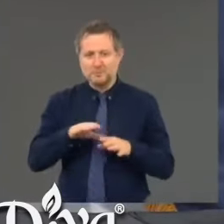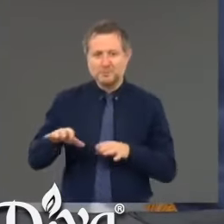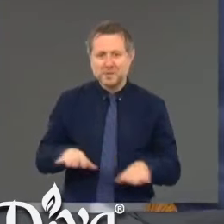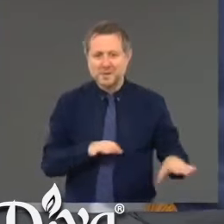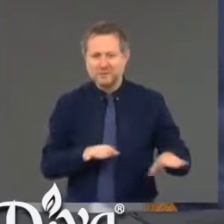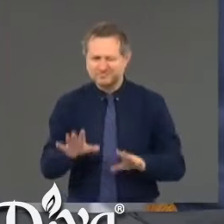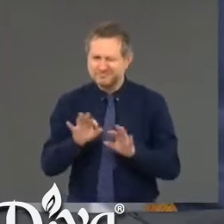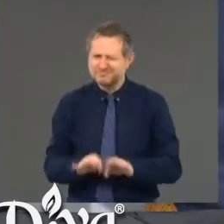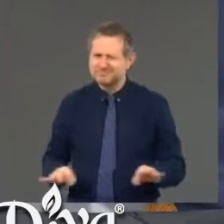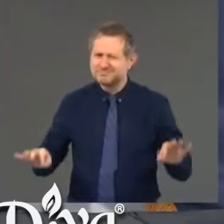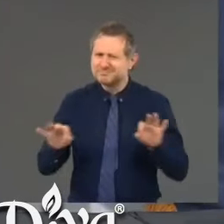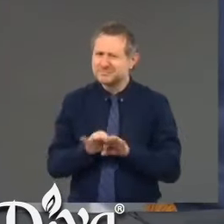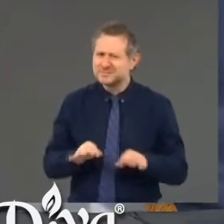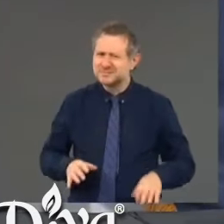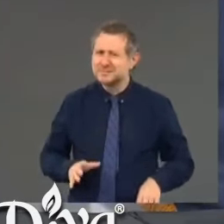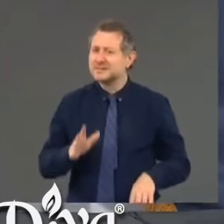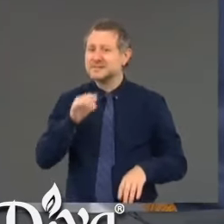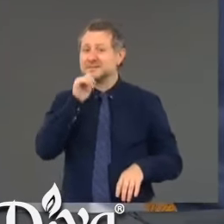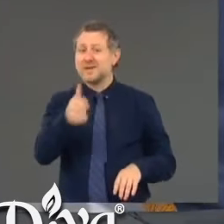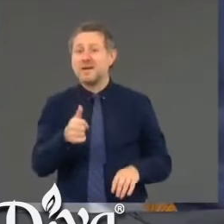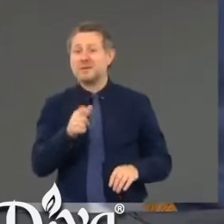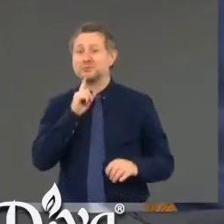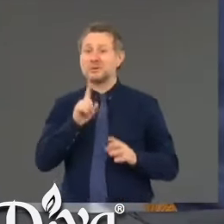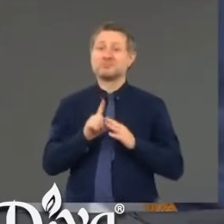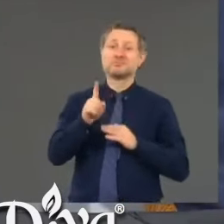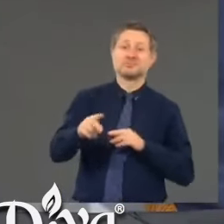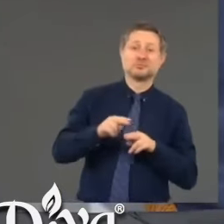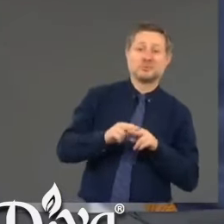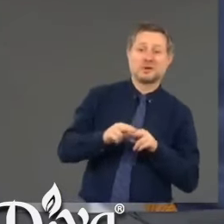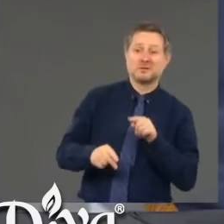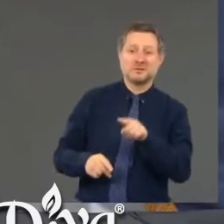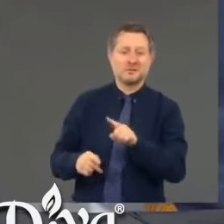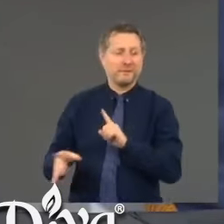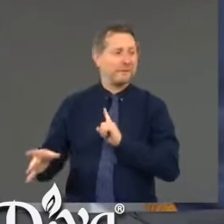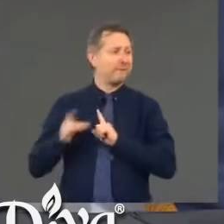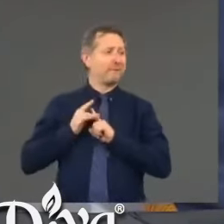or a bus or as an essential worker.